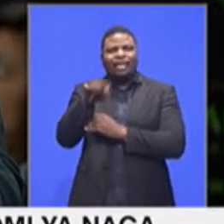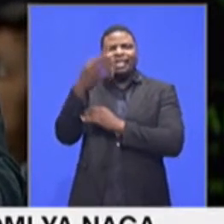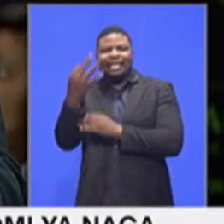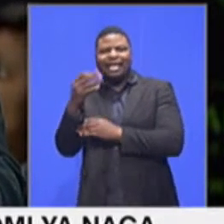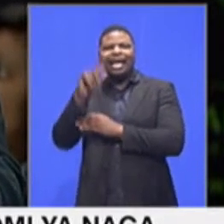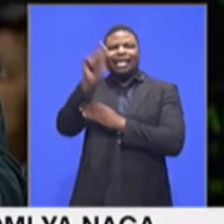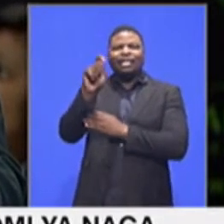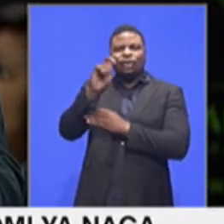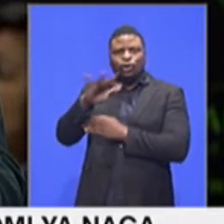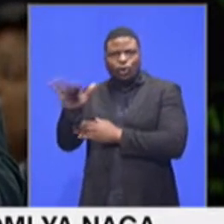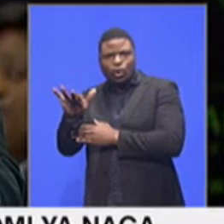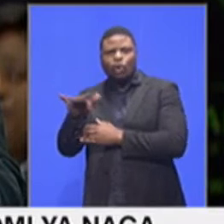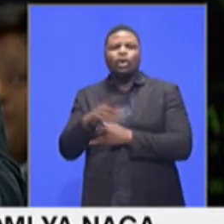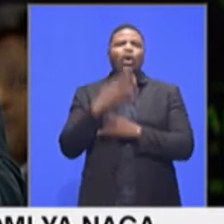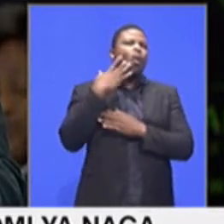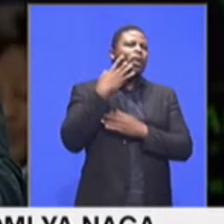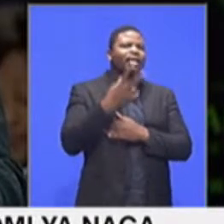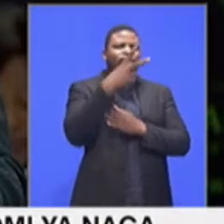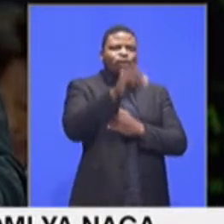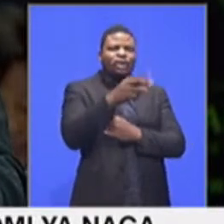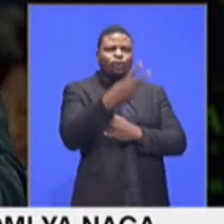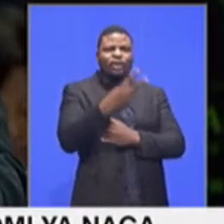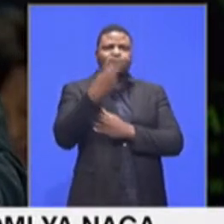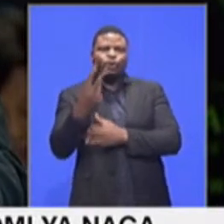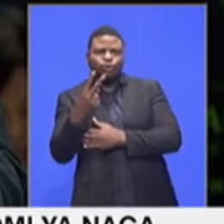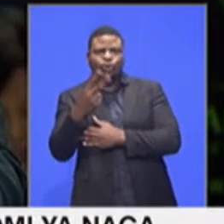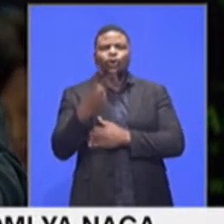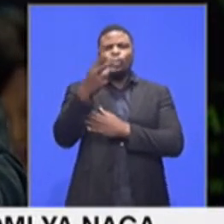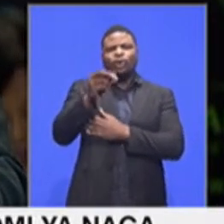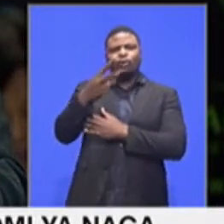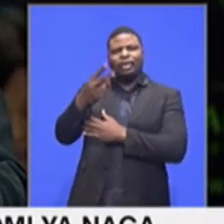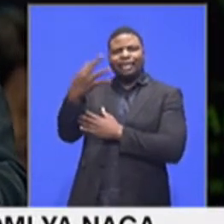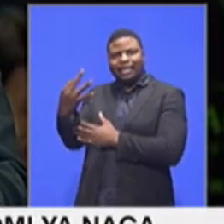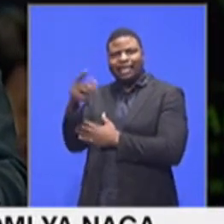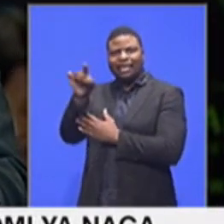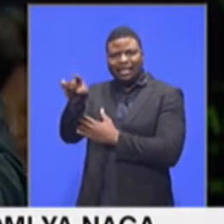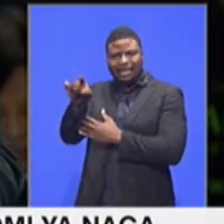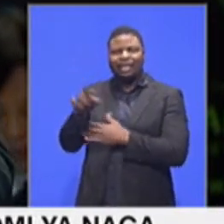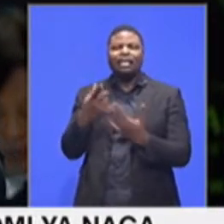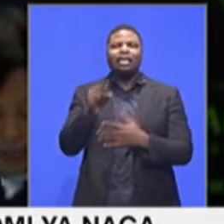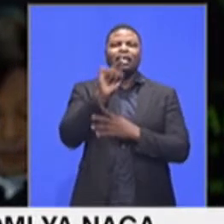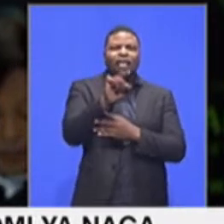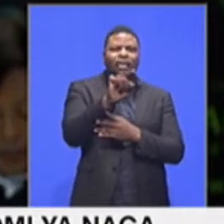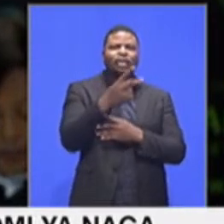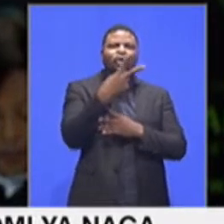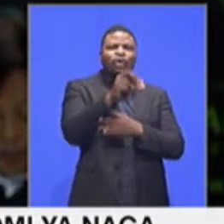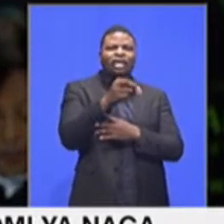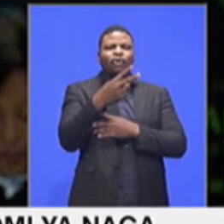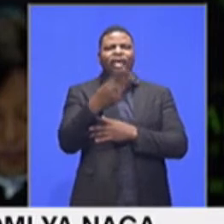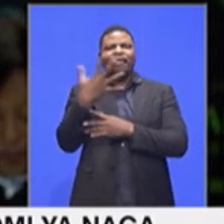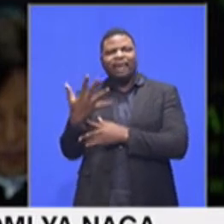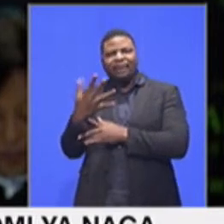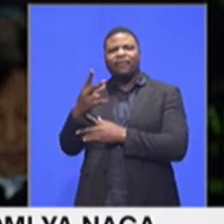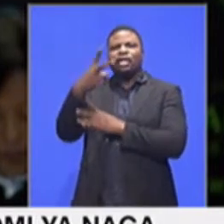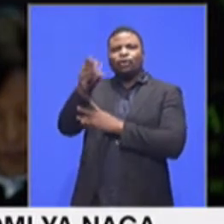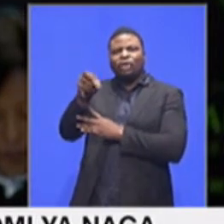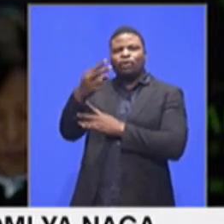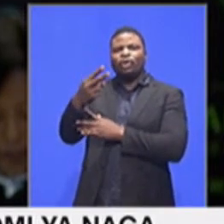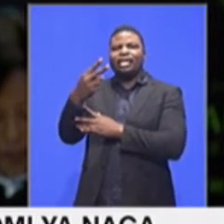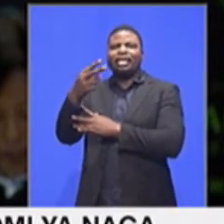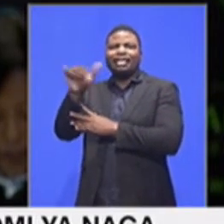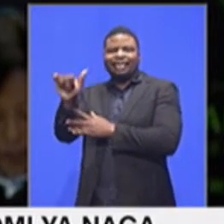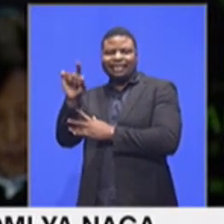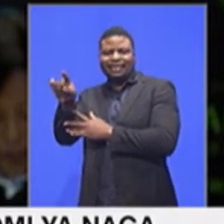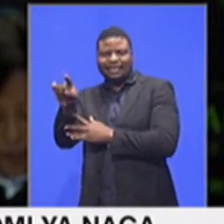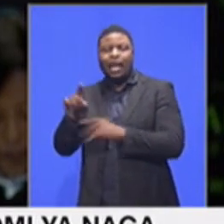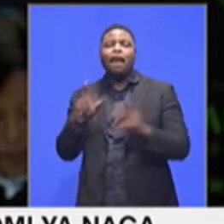2022-23 to 5.84 trillion in 2025-26. And because debt is high,